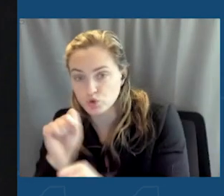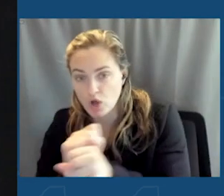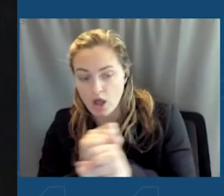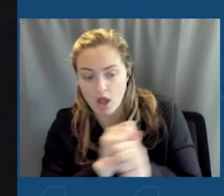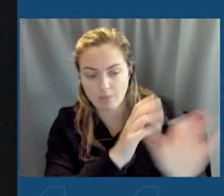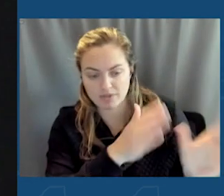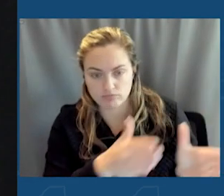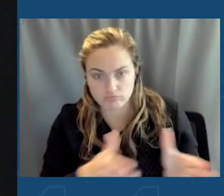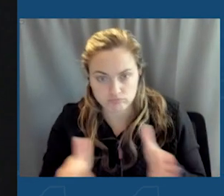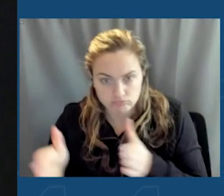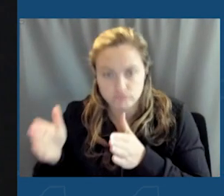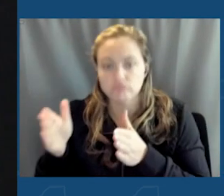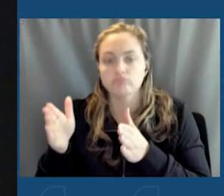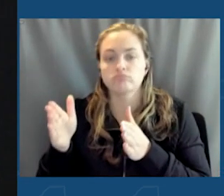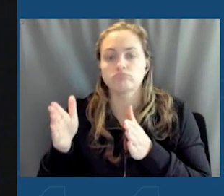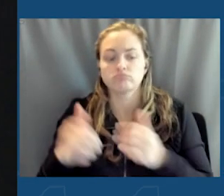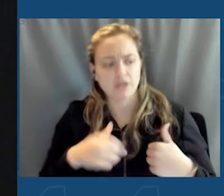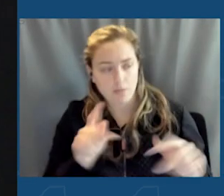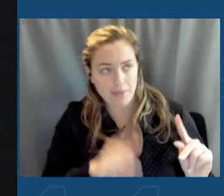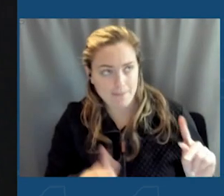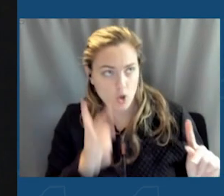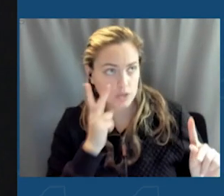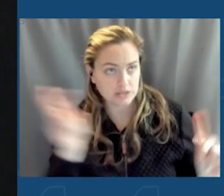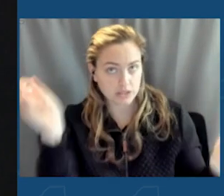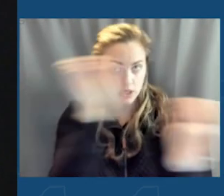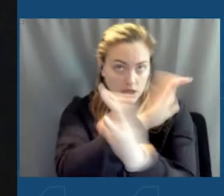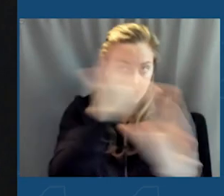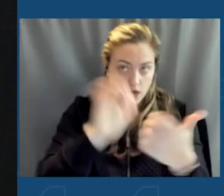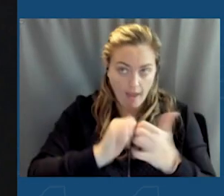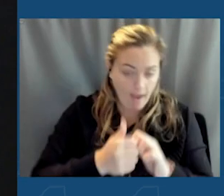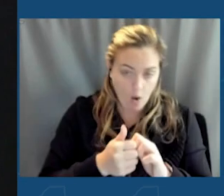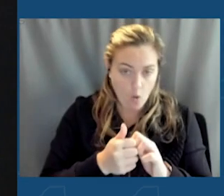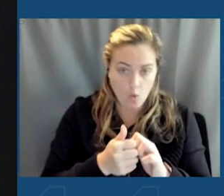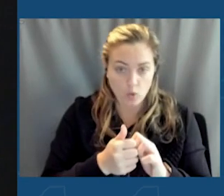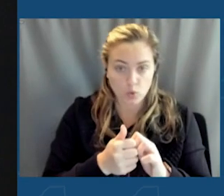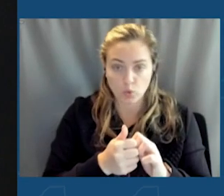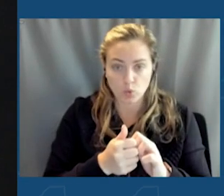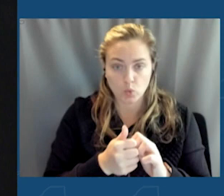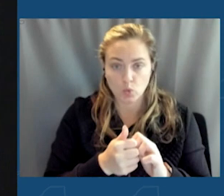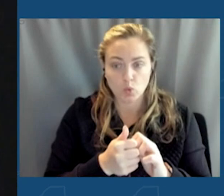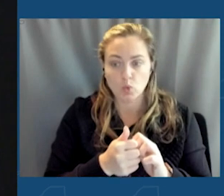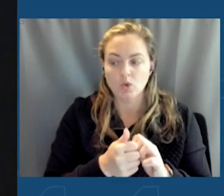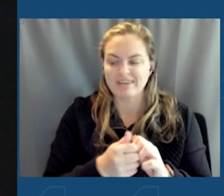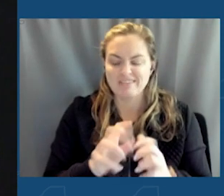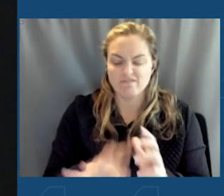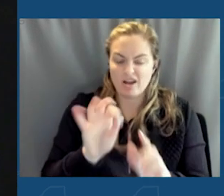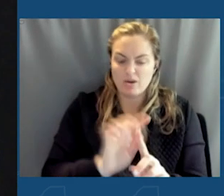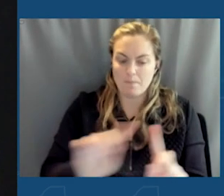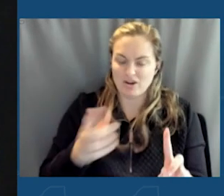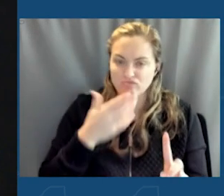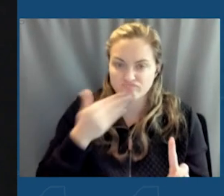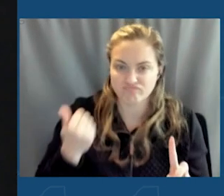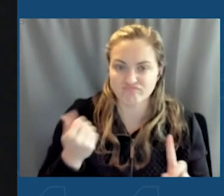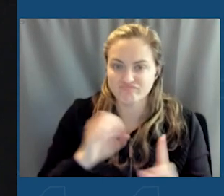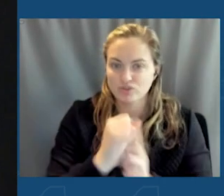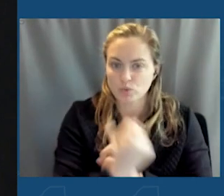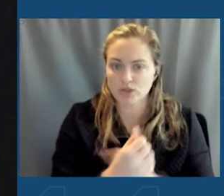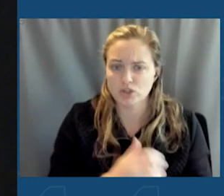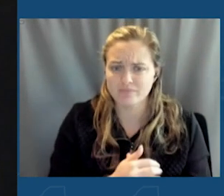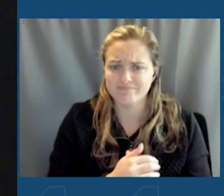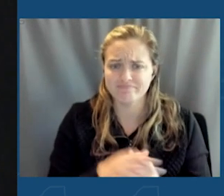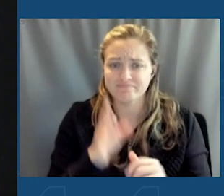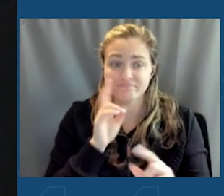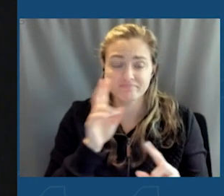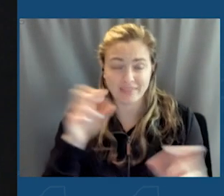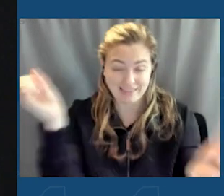young people can see a path to get out of their circumstances and to lift themselves up. This was the vision behind this project. I